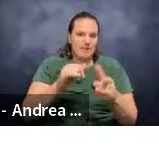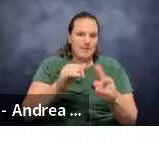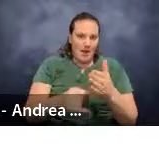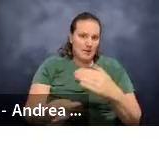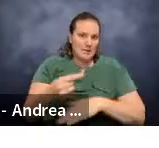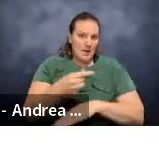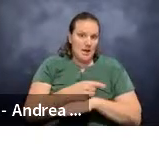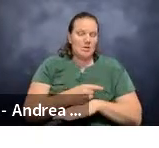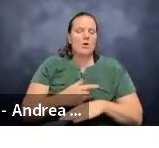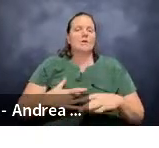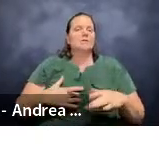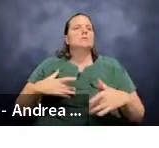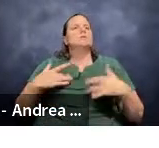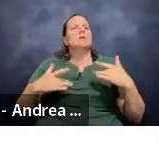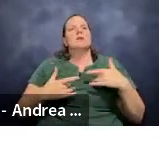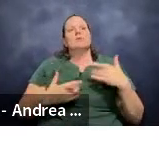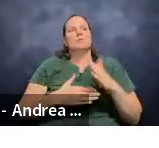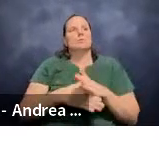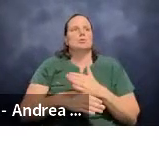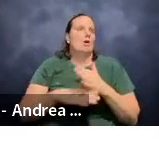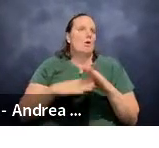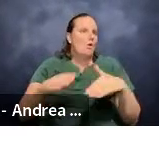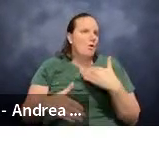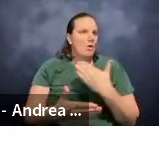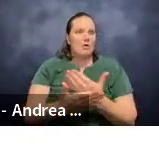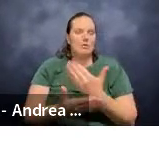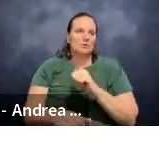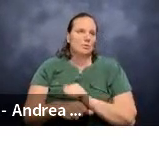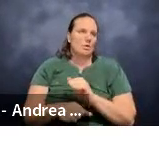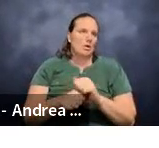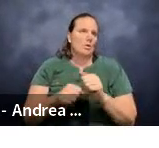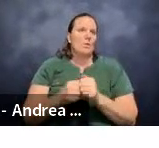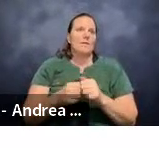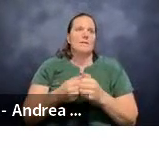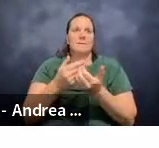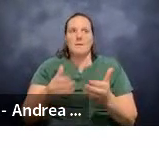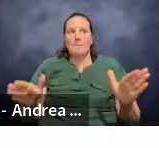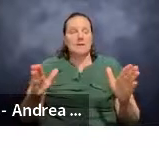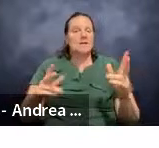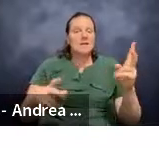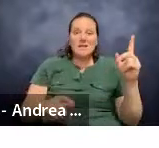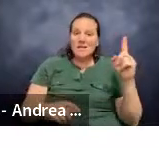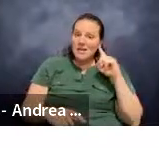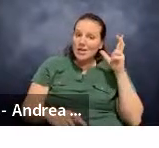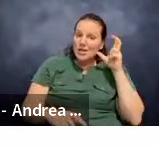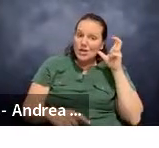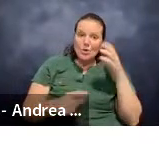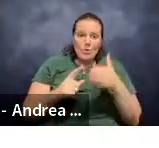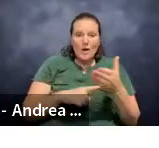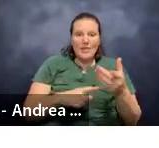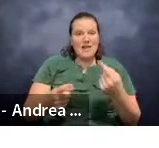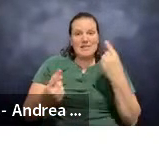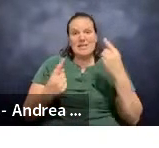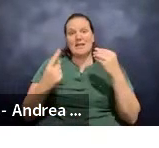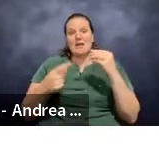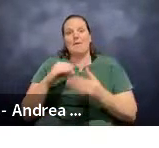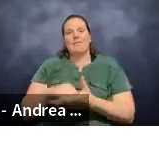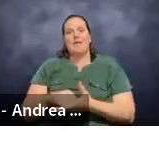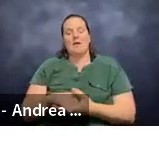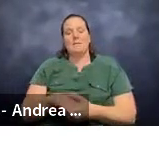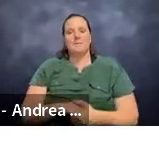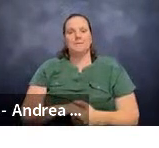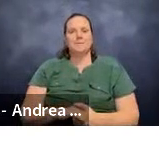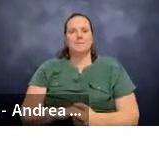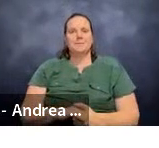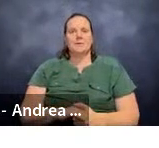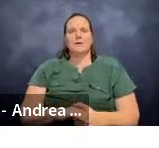very excited that we're going to be able to share all this work with the public and hear what they think about it. So we have been,